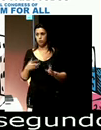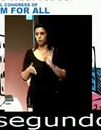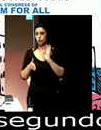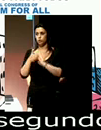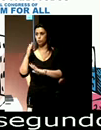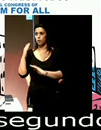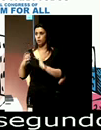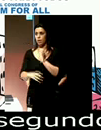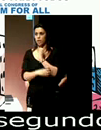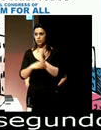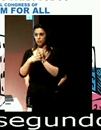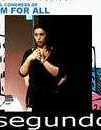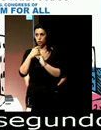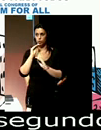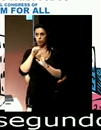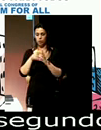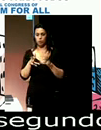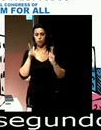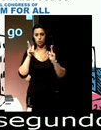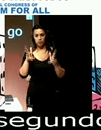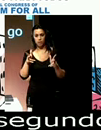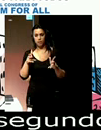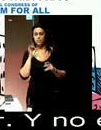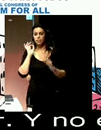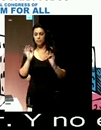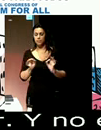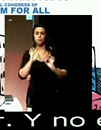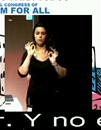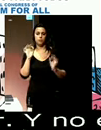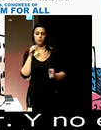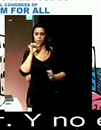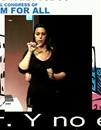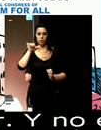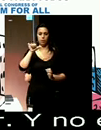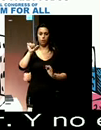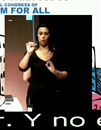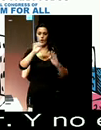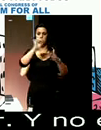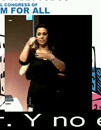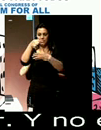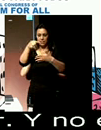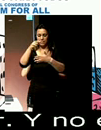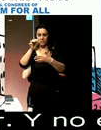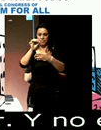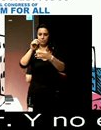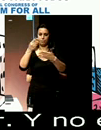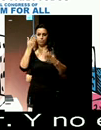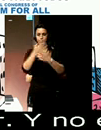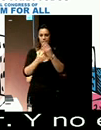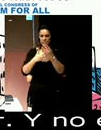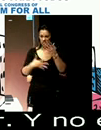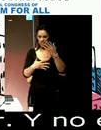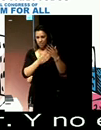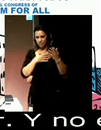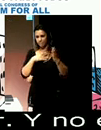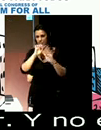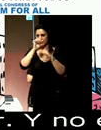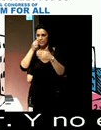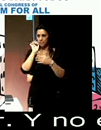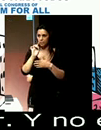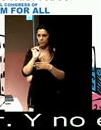on the 6th floor instead of the 5th. Now, after the 10th time, now I know where the button for the 5th floor is. And